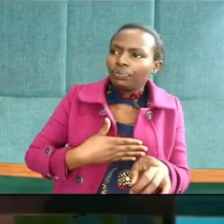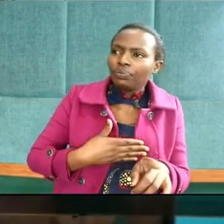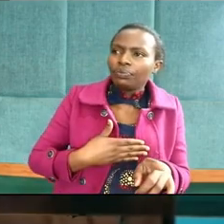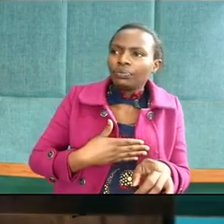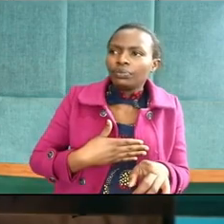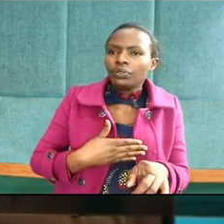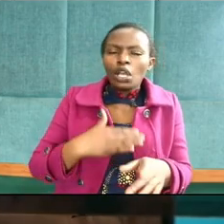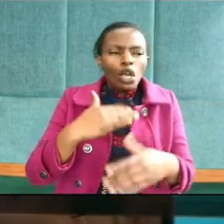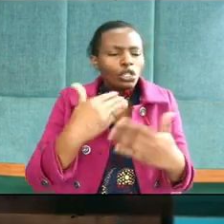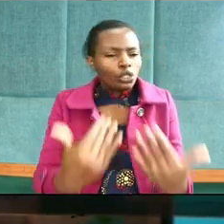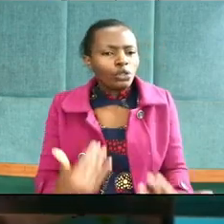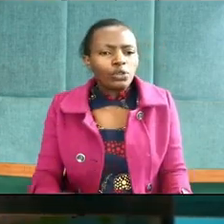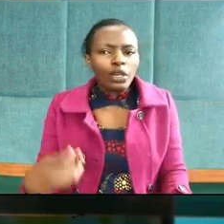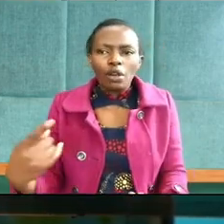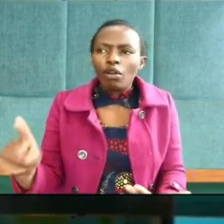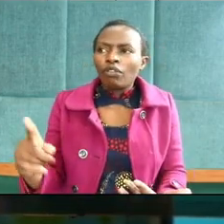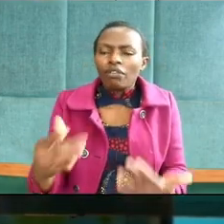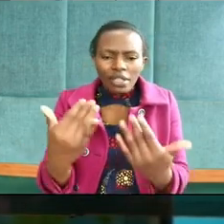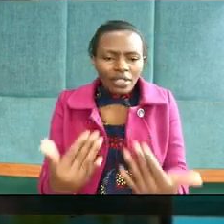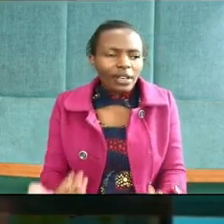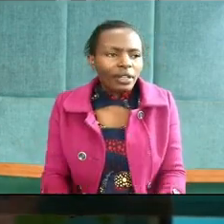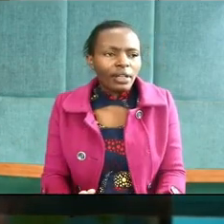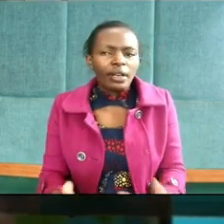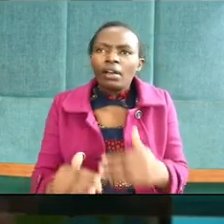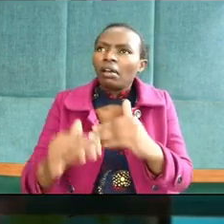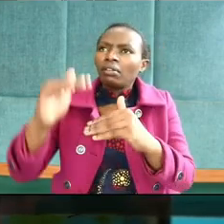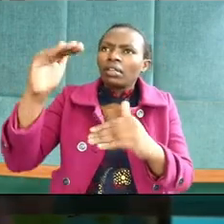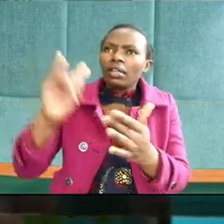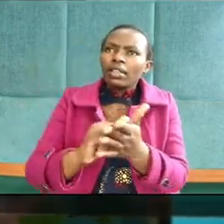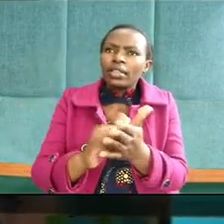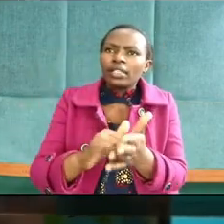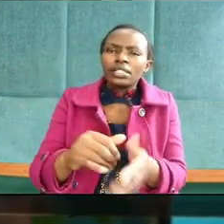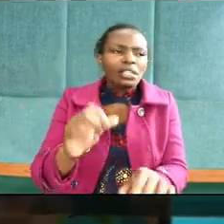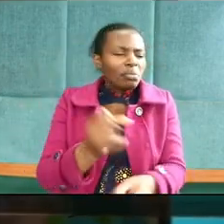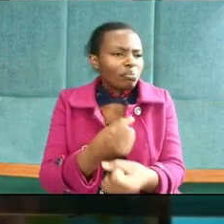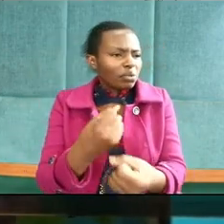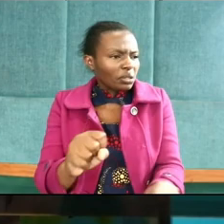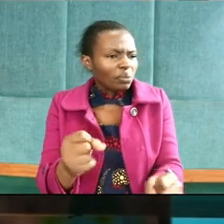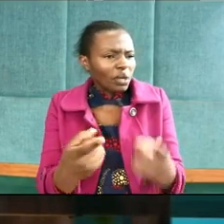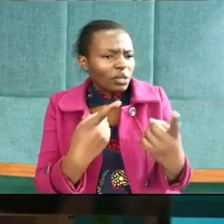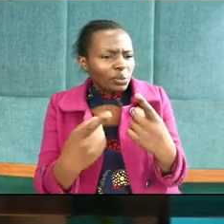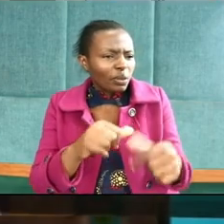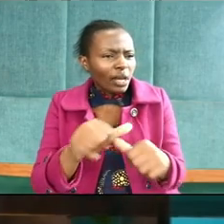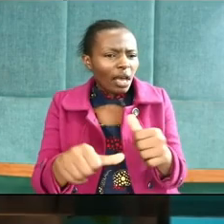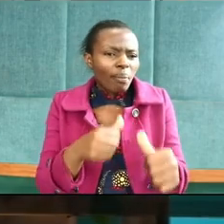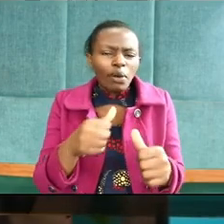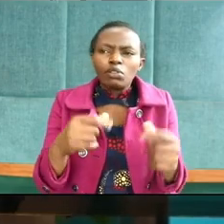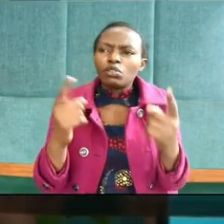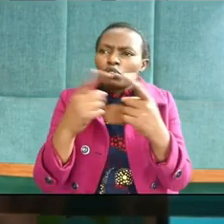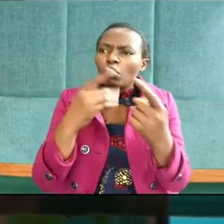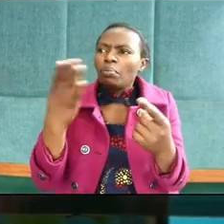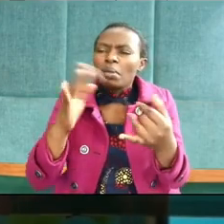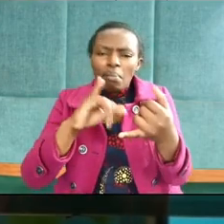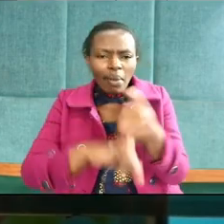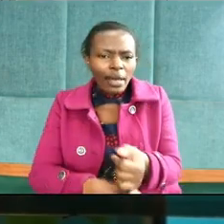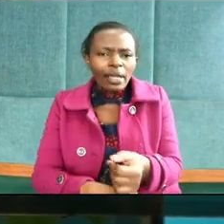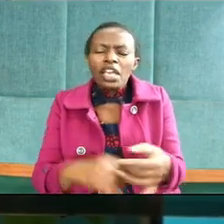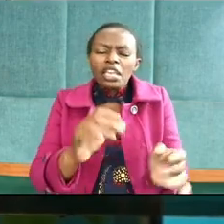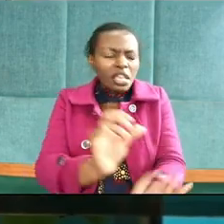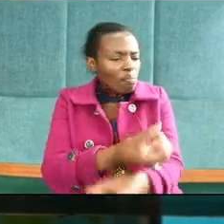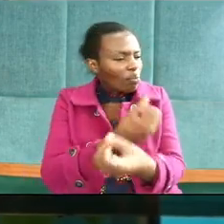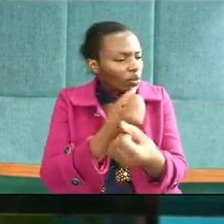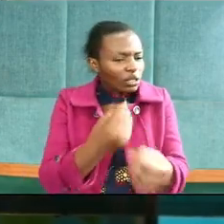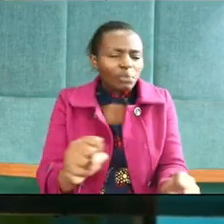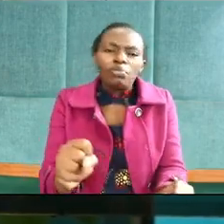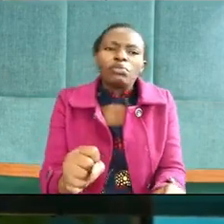or adolescents who cannot be medically proven to be fit for marriage should not be forced into